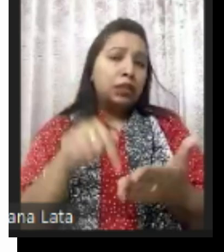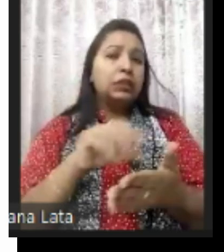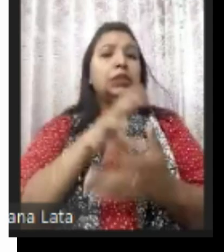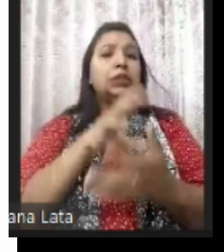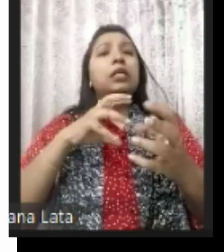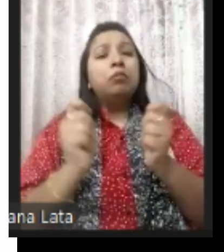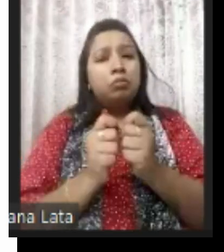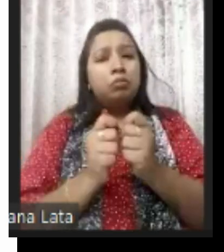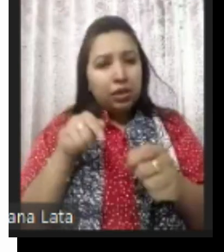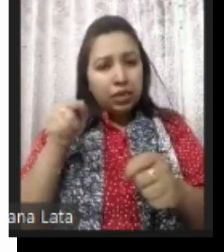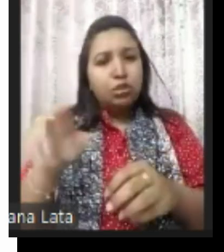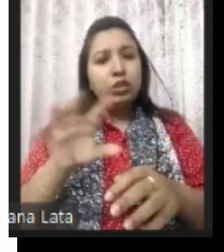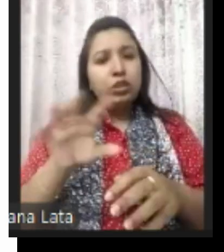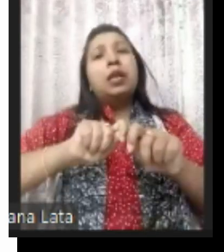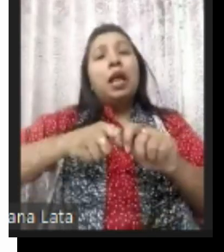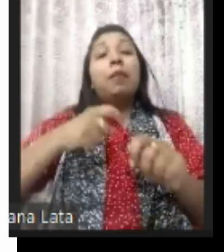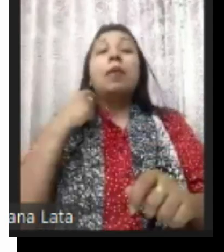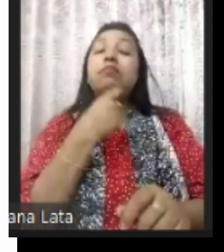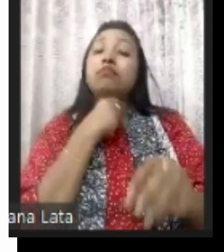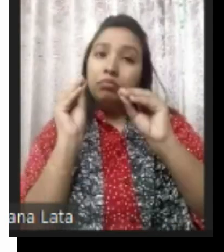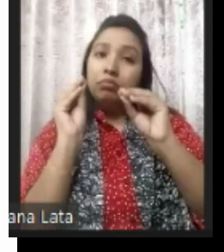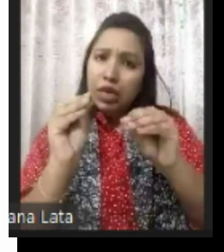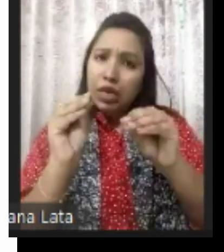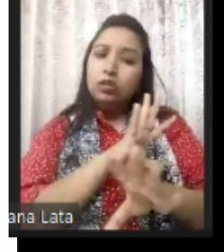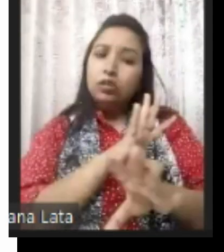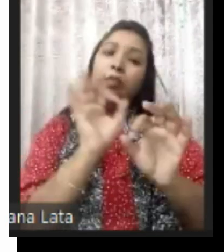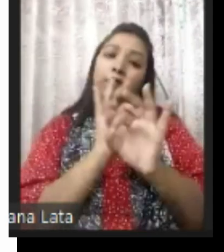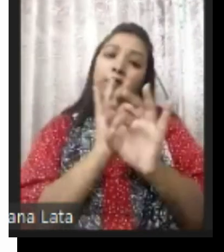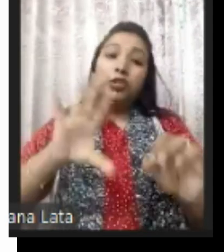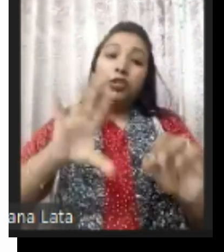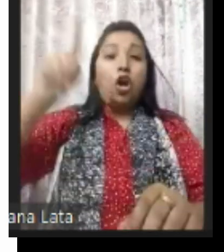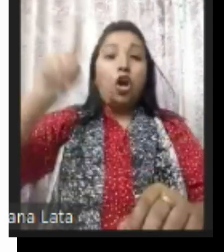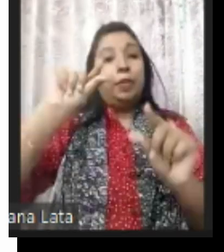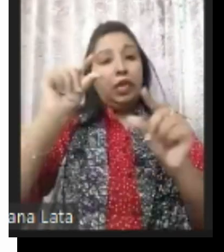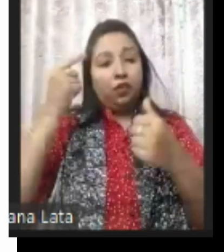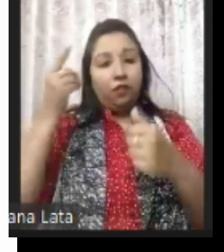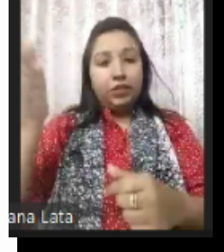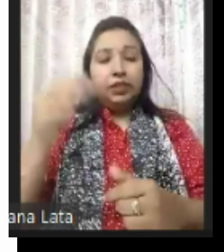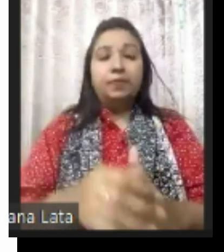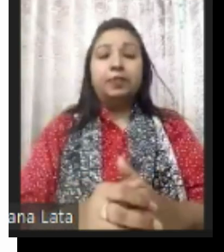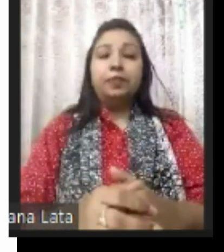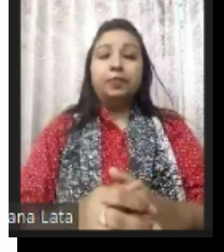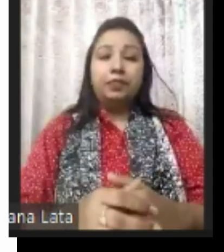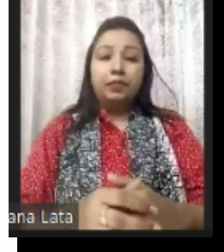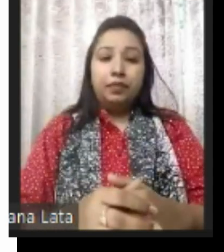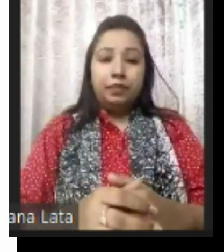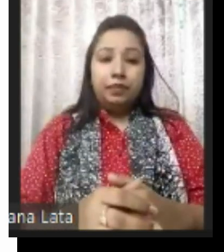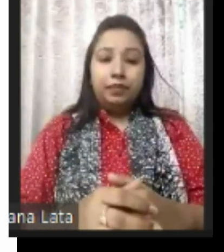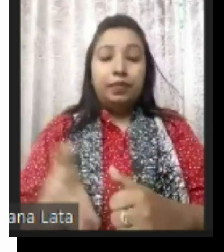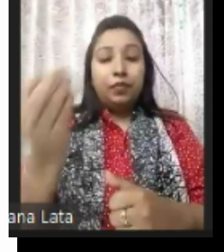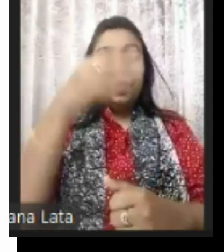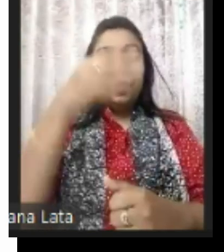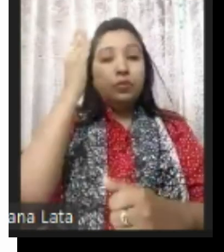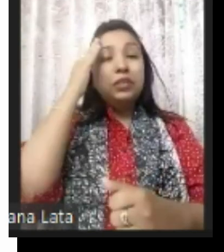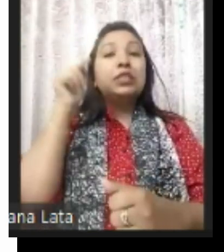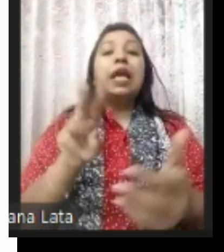disabilities in technology. Also, one of our biggest innovation is the multimedia talking book and accessible reading materials. As you know, the multimedia talking